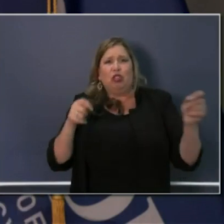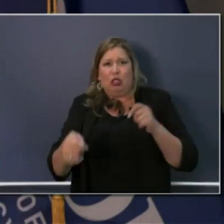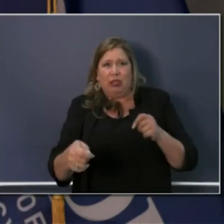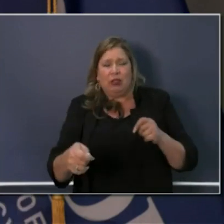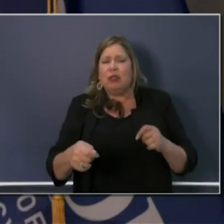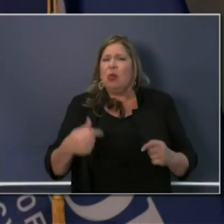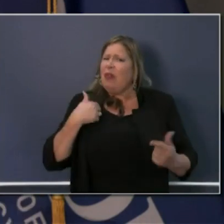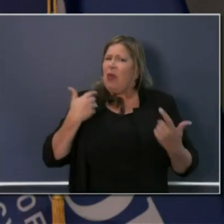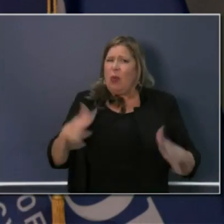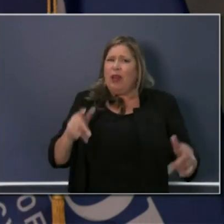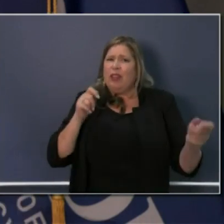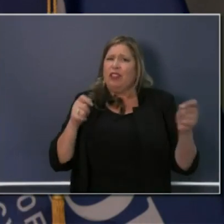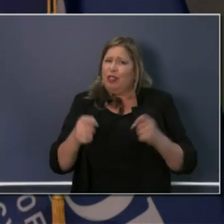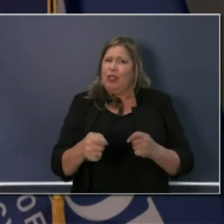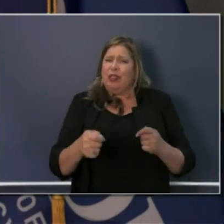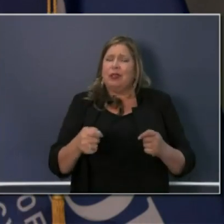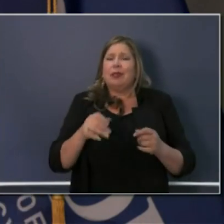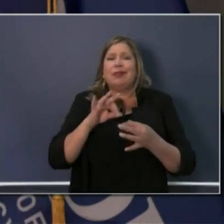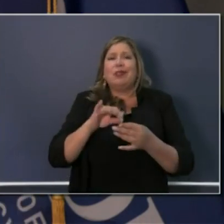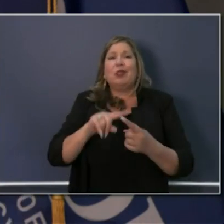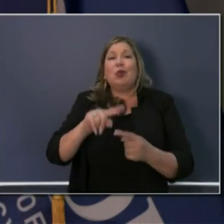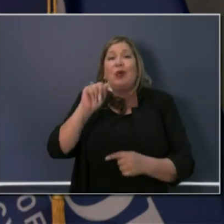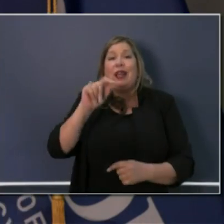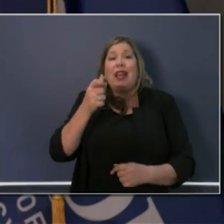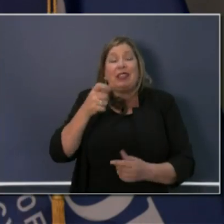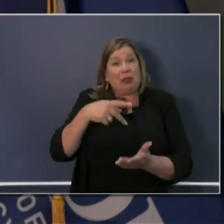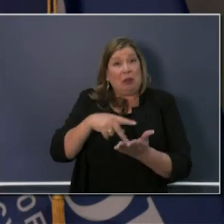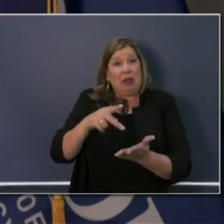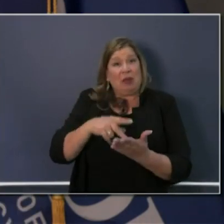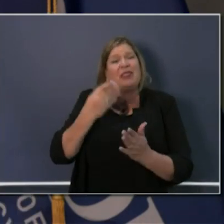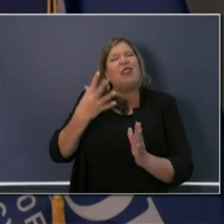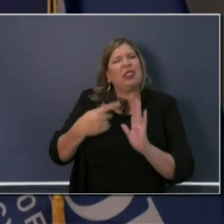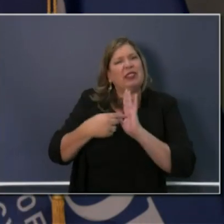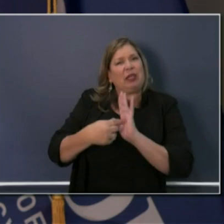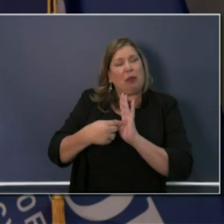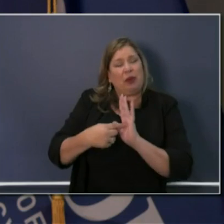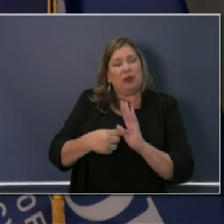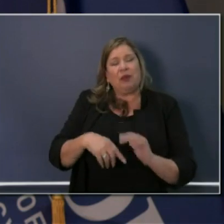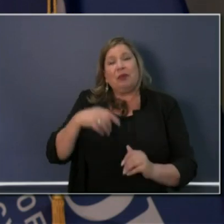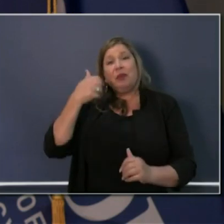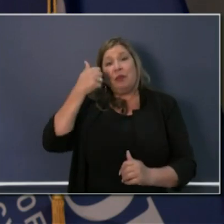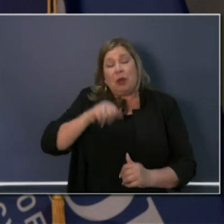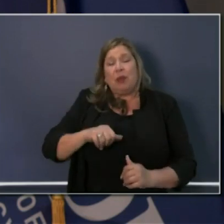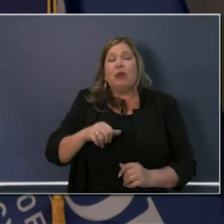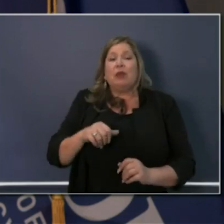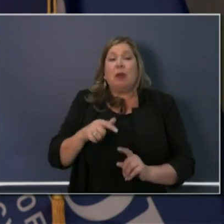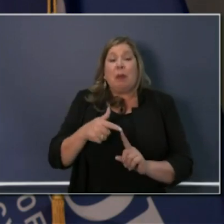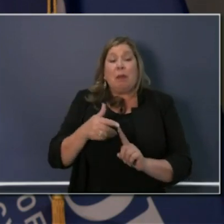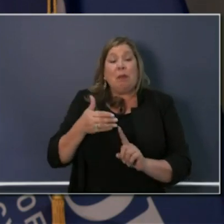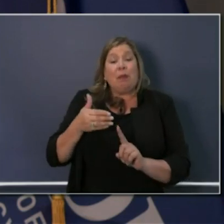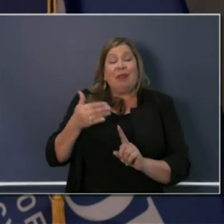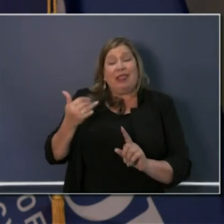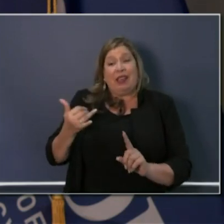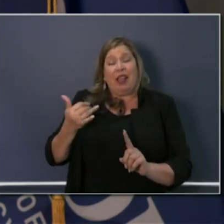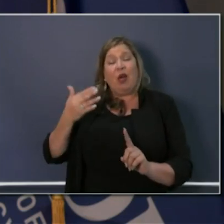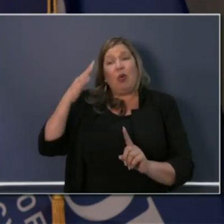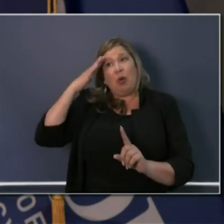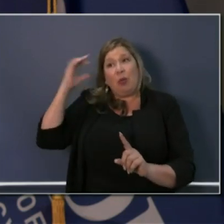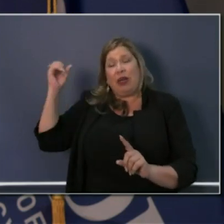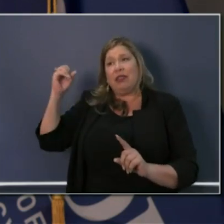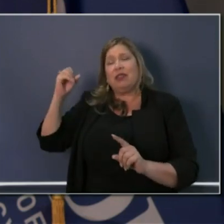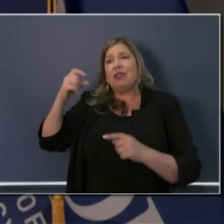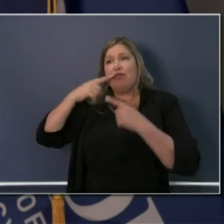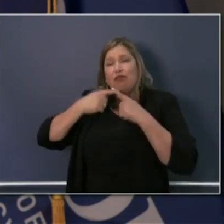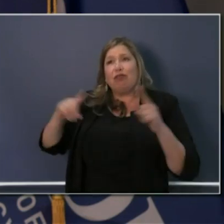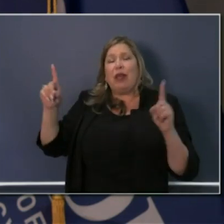adjusted. It's related to the issue of tax payments. Before the president moved forward wisely as it relates to April 15th,